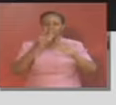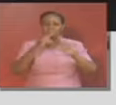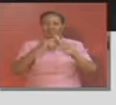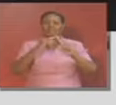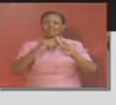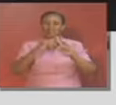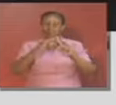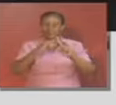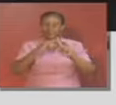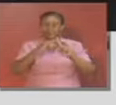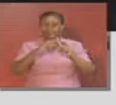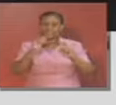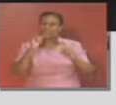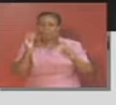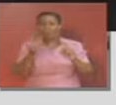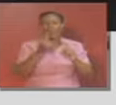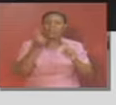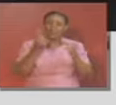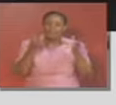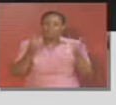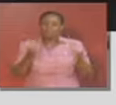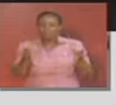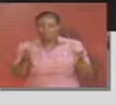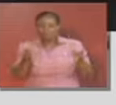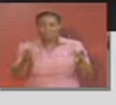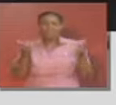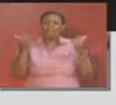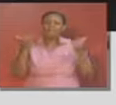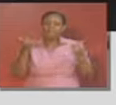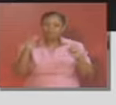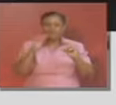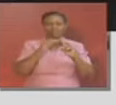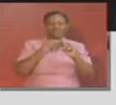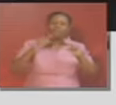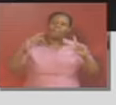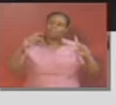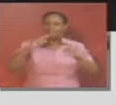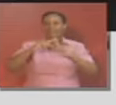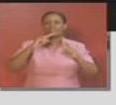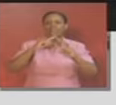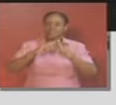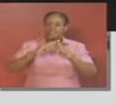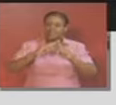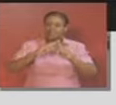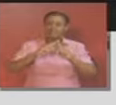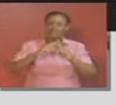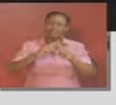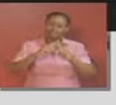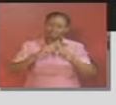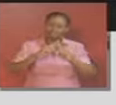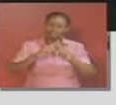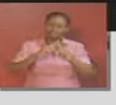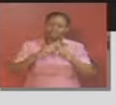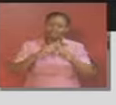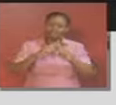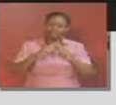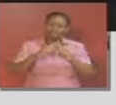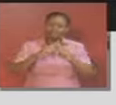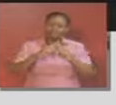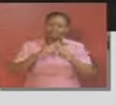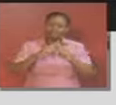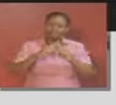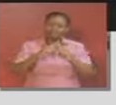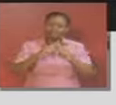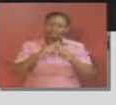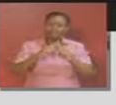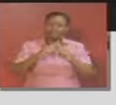contacts. Now they are cases that have arisen as a result of their contact. The light blue